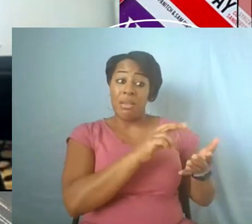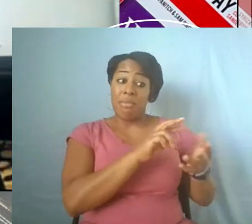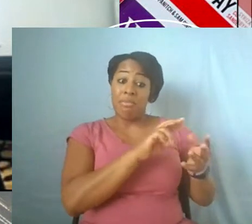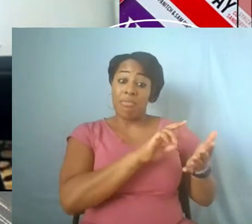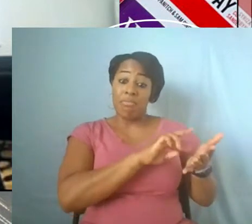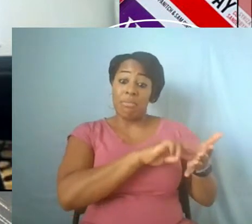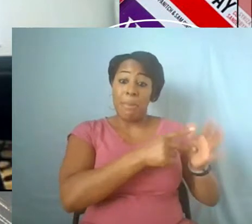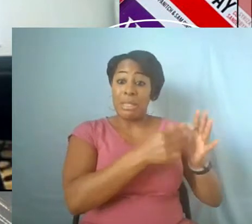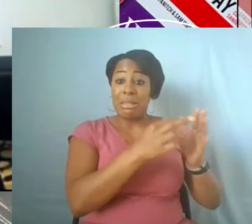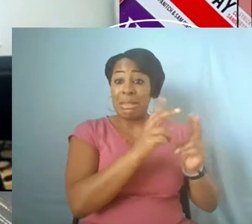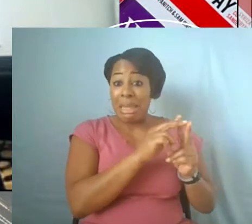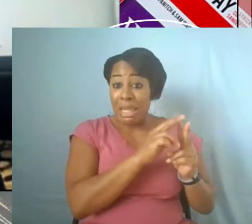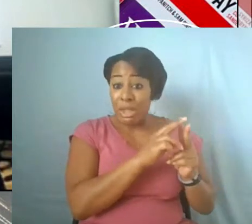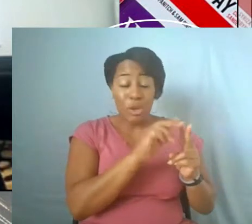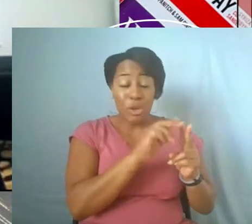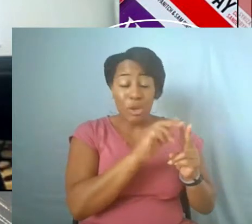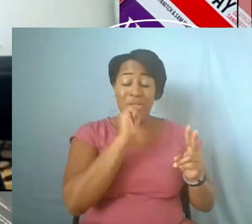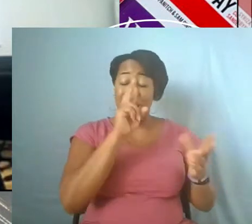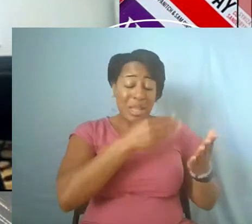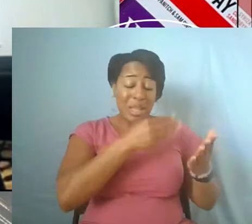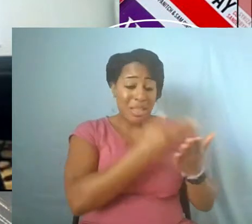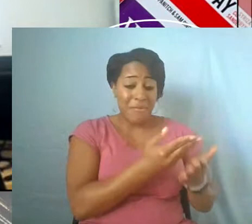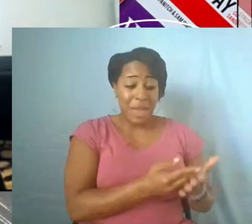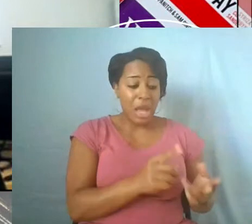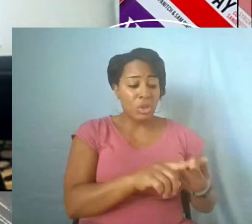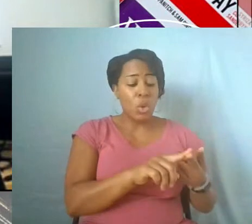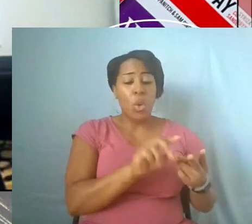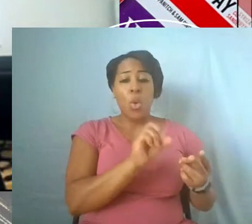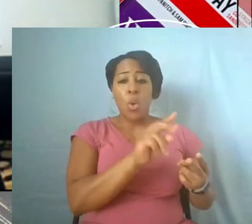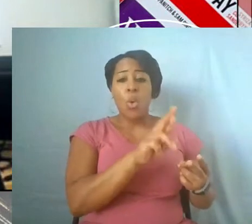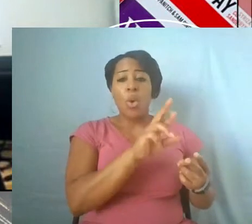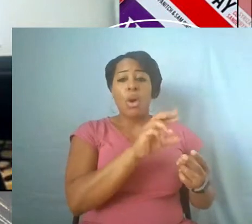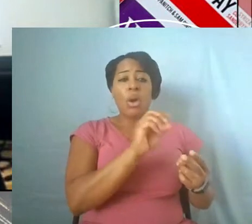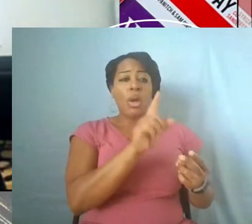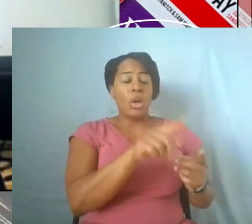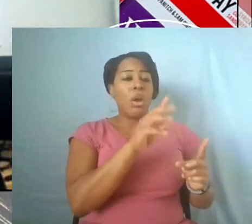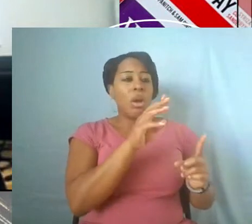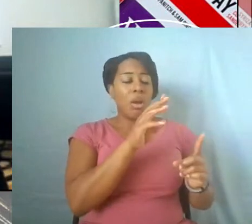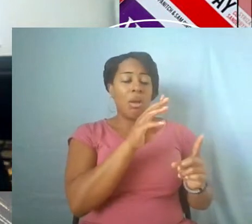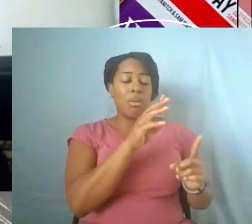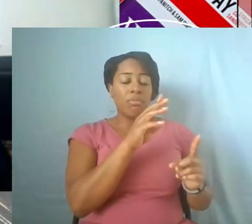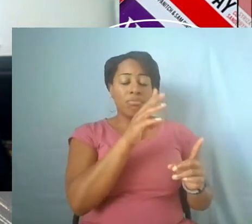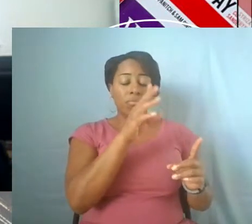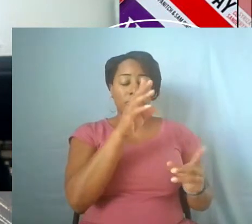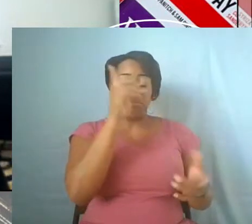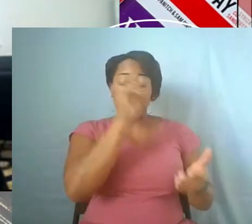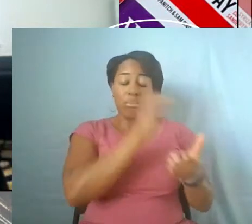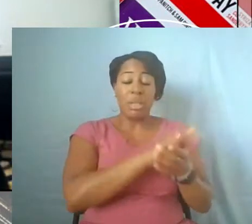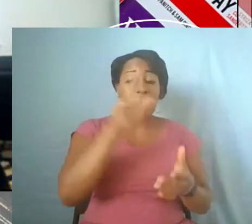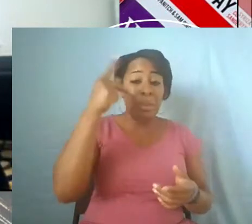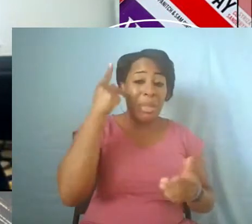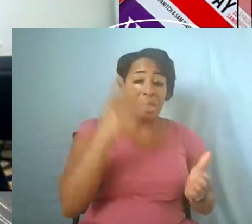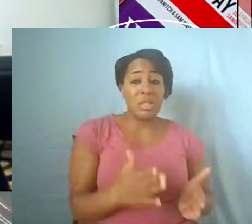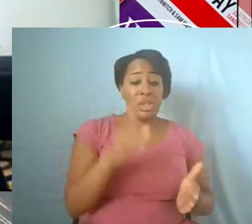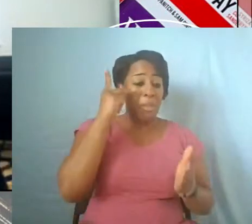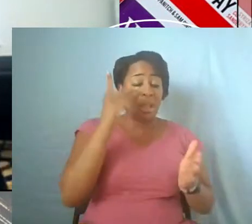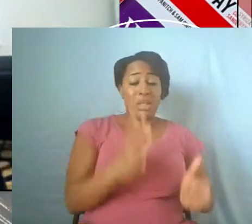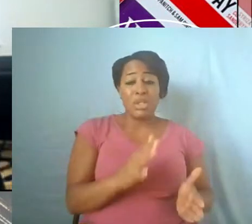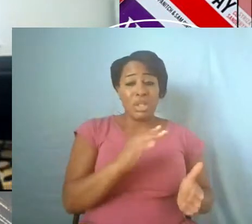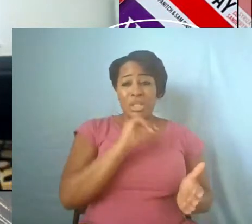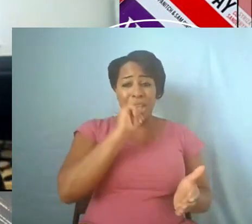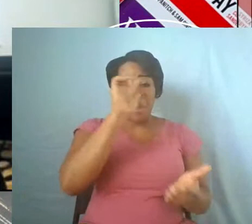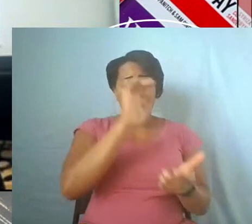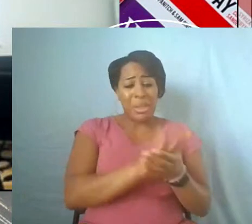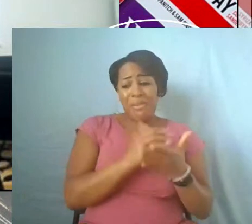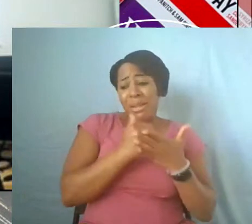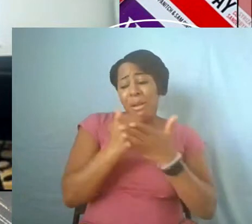are selling you a Band-Aid fix and not a solution of healing the wound and stitching up that scar and getting on with life. And that's